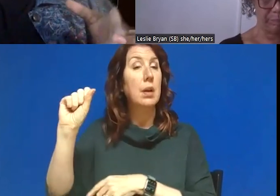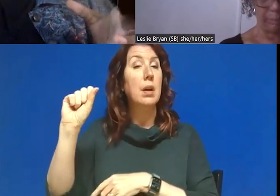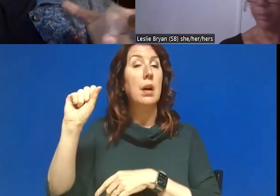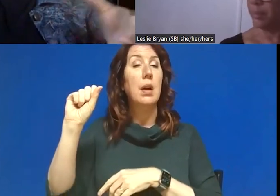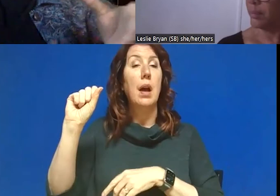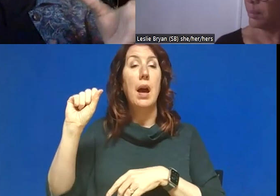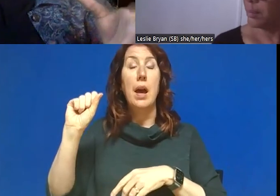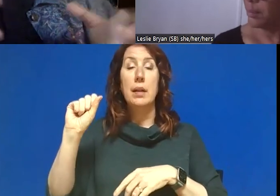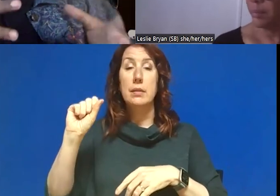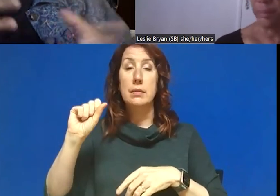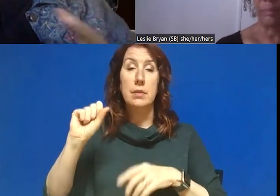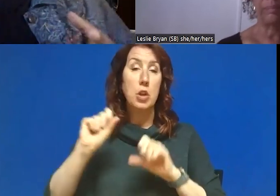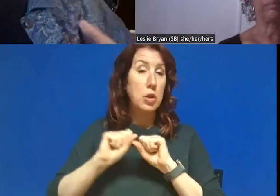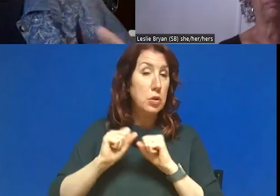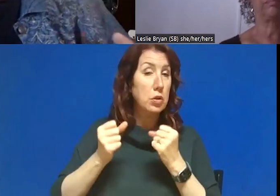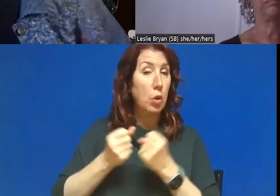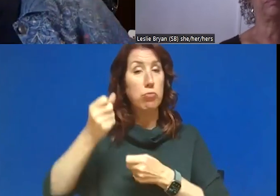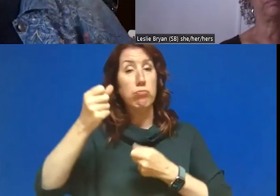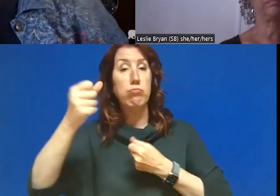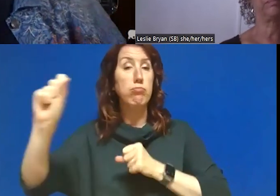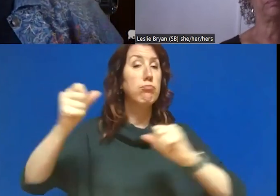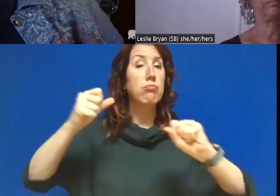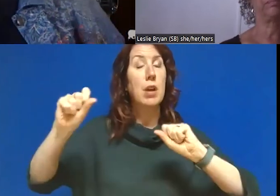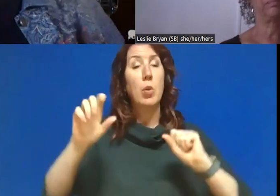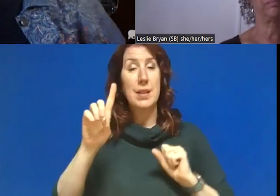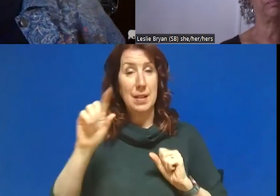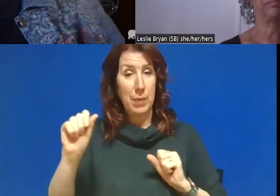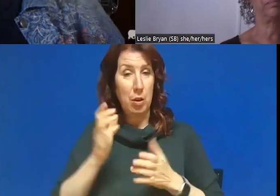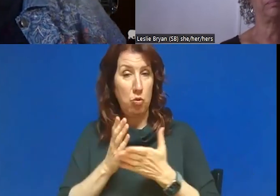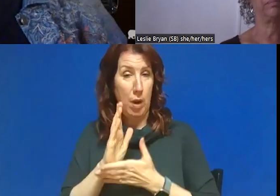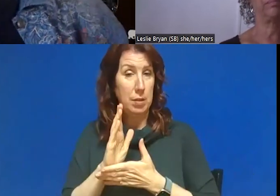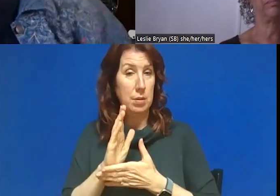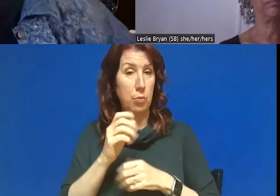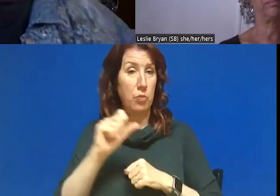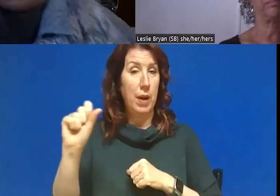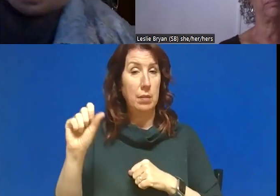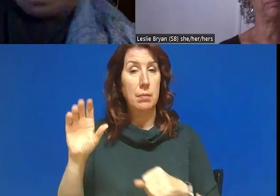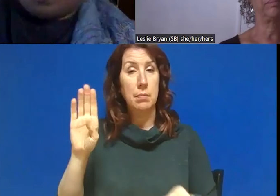uprising that was going on, was the disability rights movement, actually out of Berkeley, California.